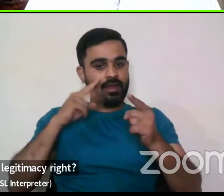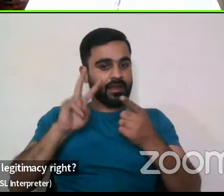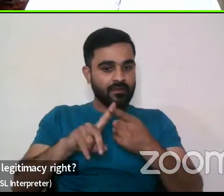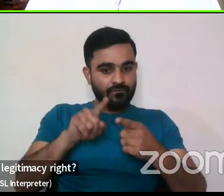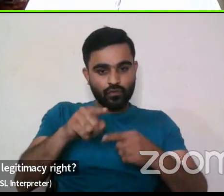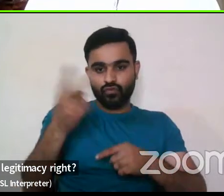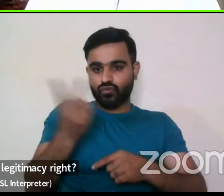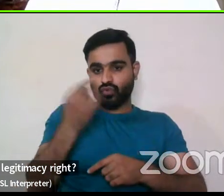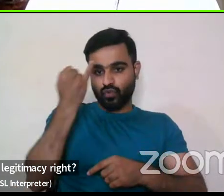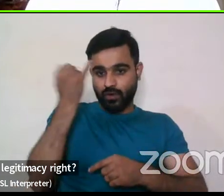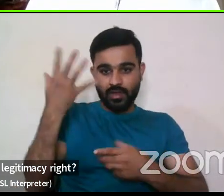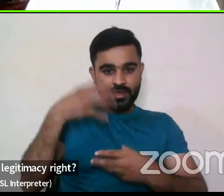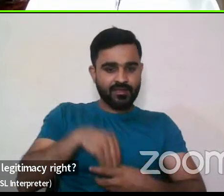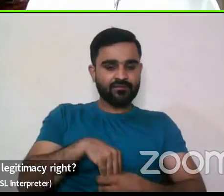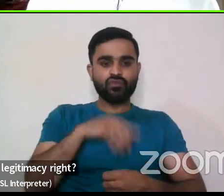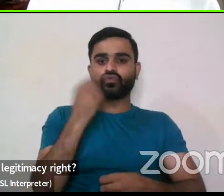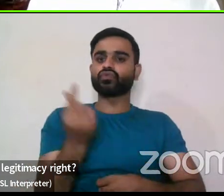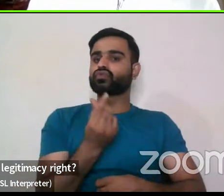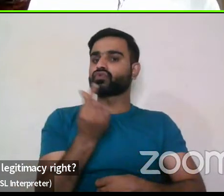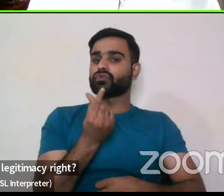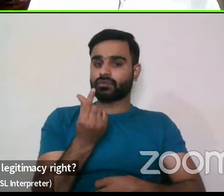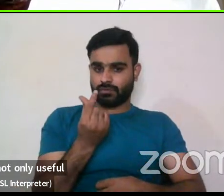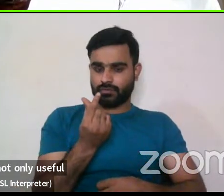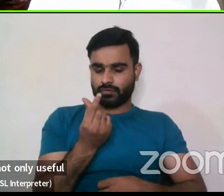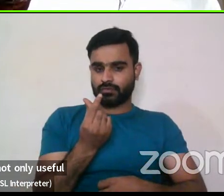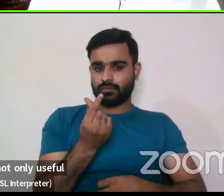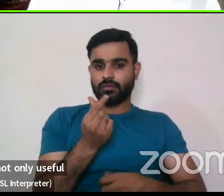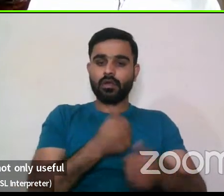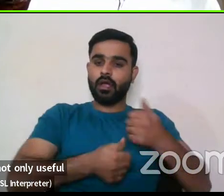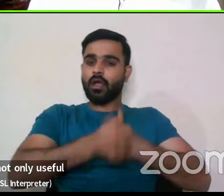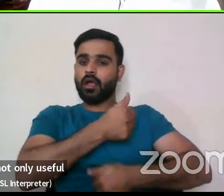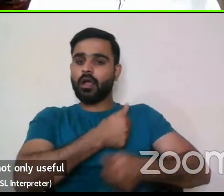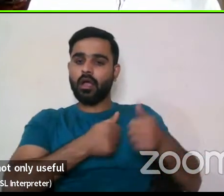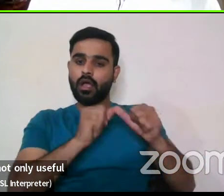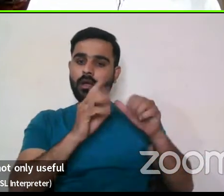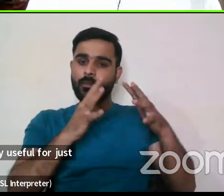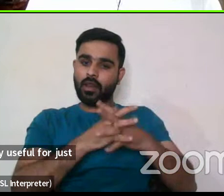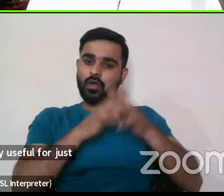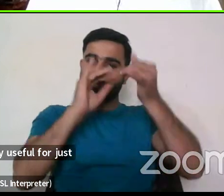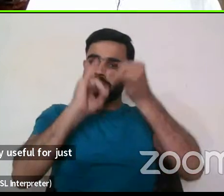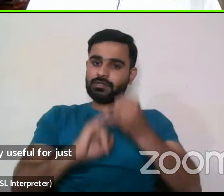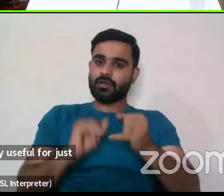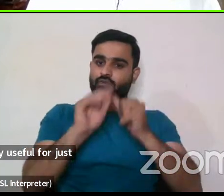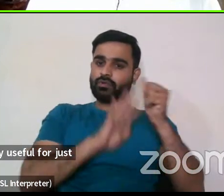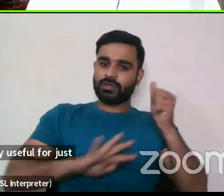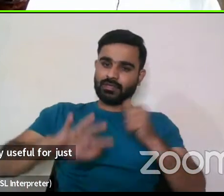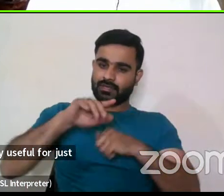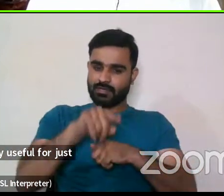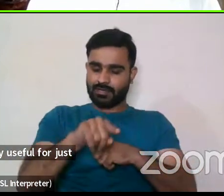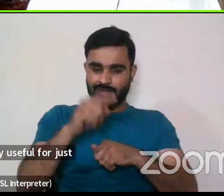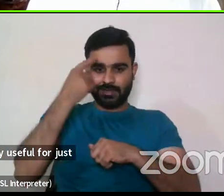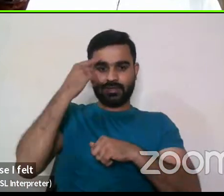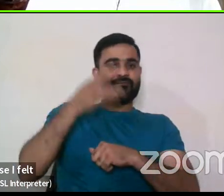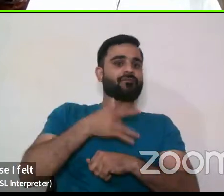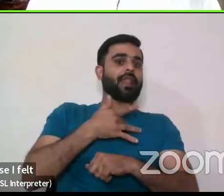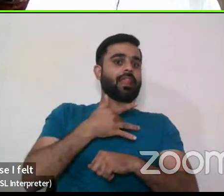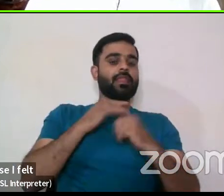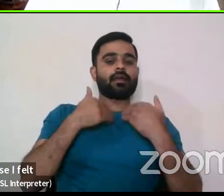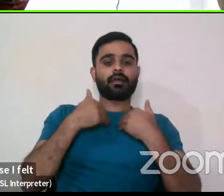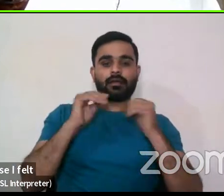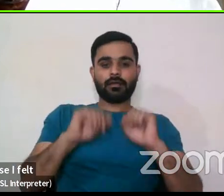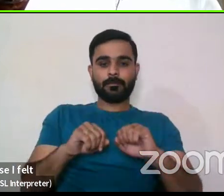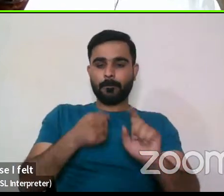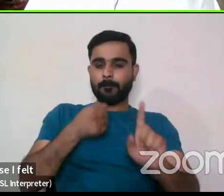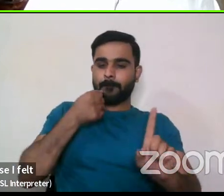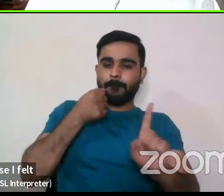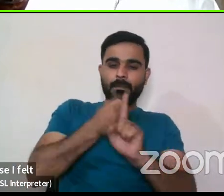ideas are not only useful for just competition law in South Asia. In that sense, I felt that the impact